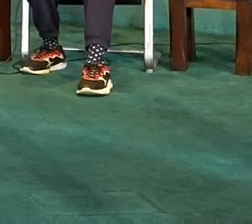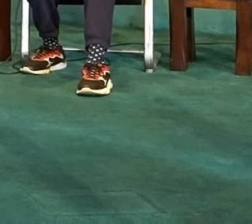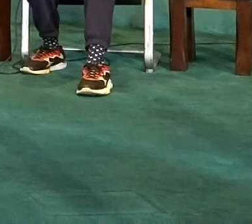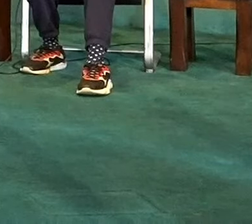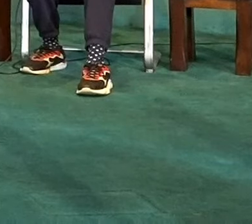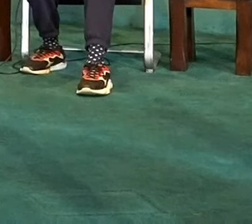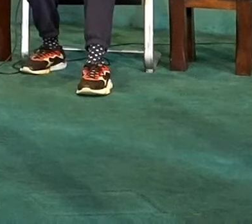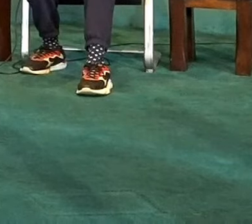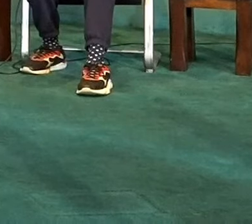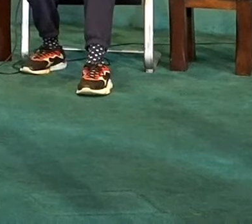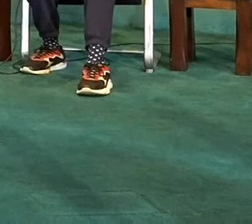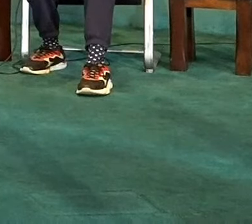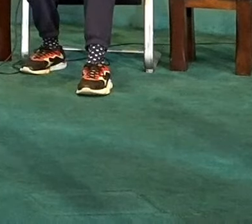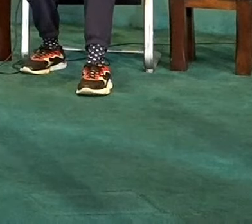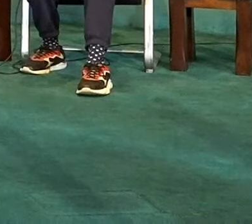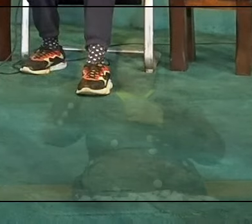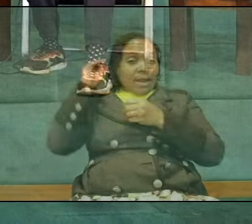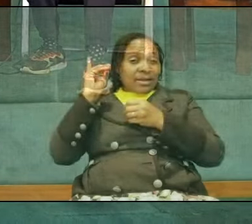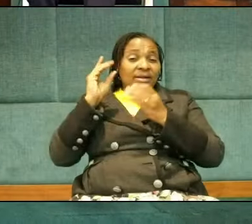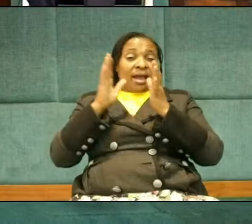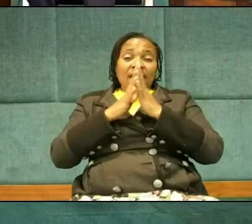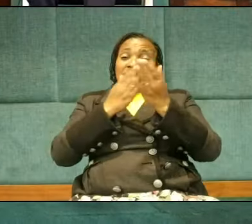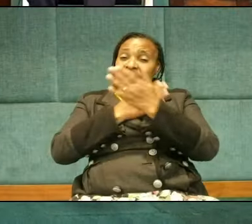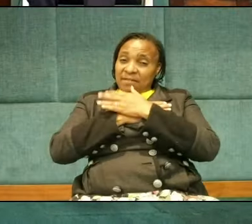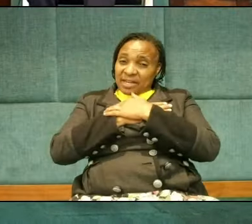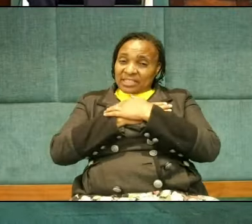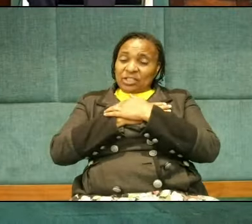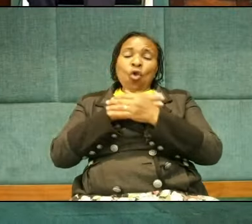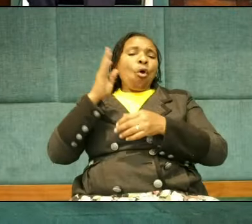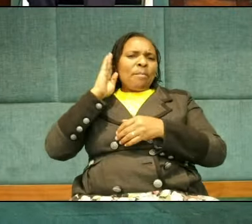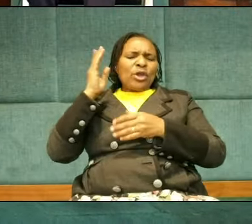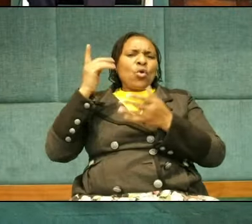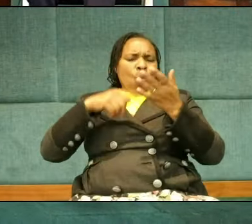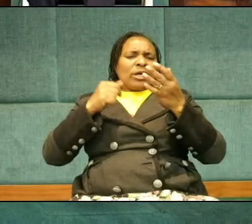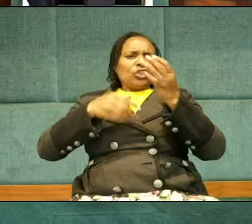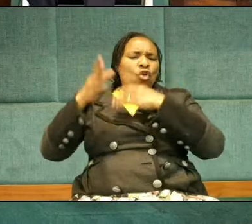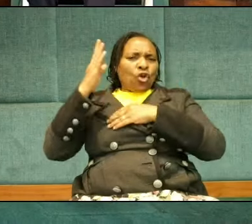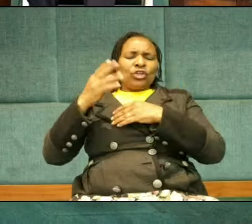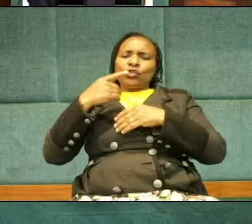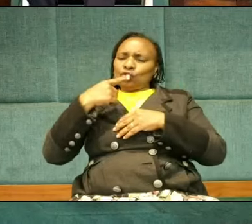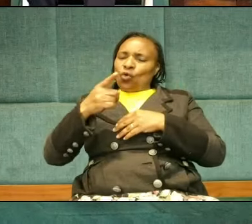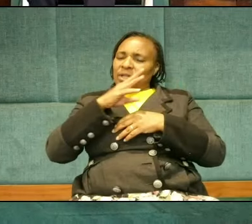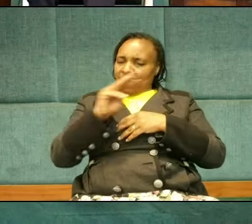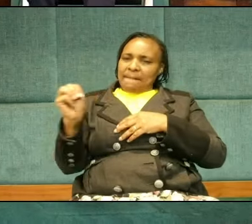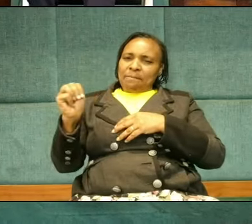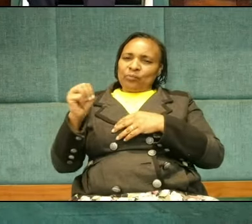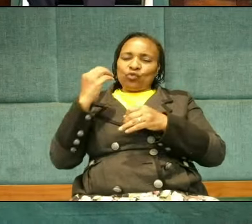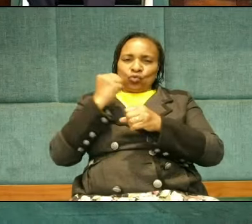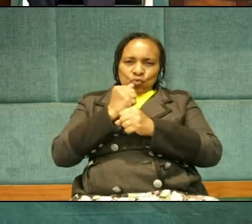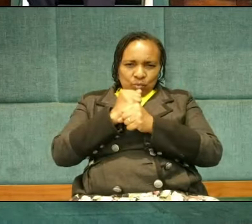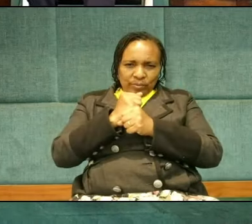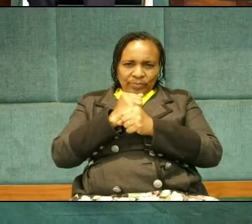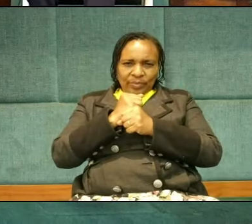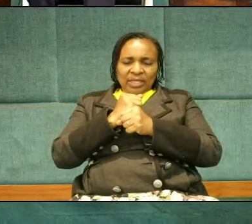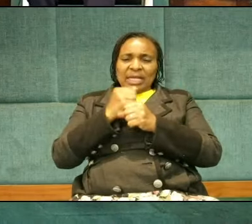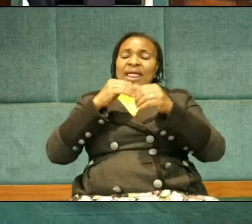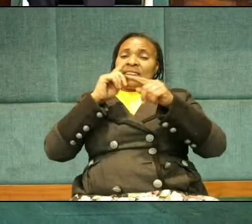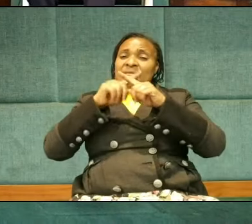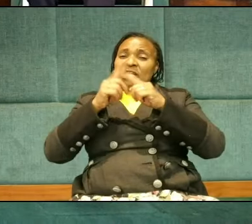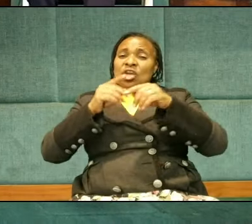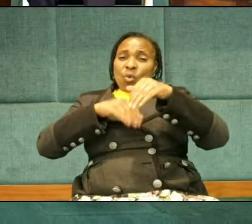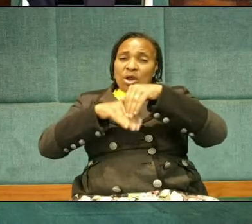think that Daniel and his friends were obeying what God told them to do, and they were following